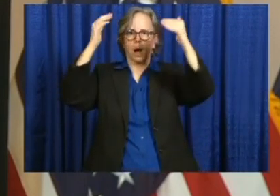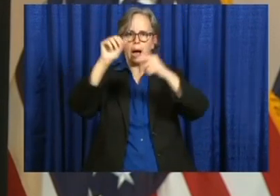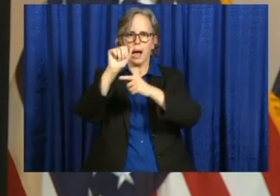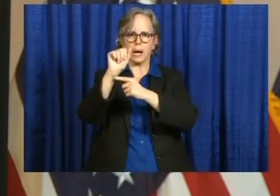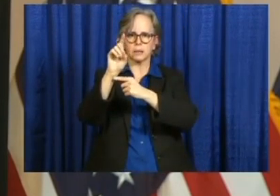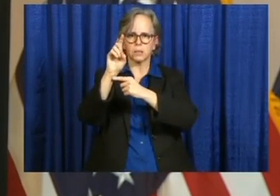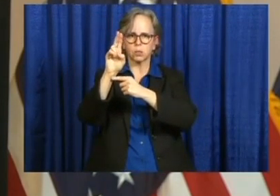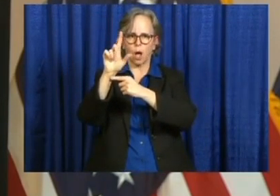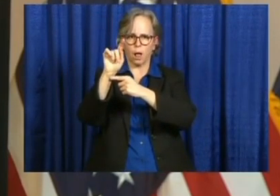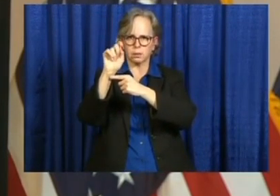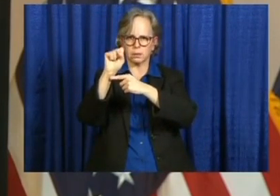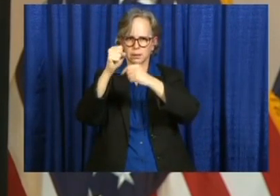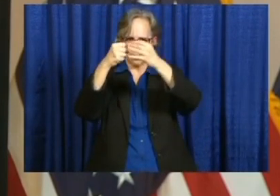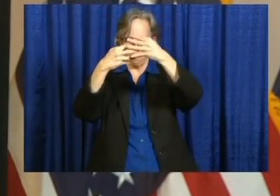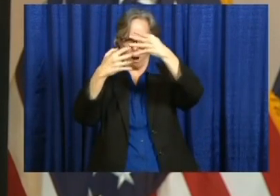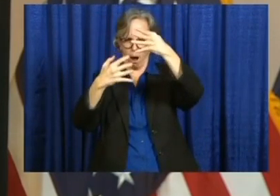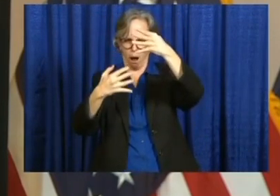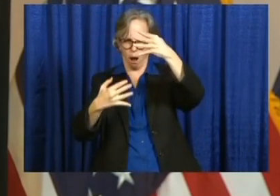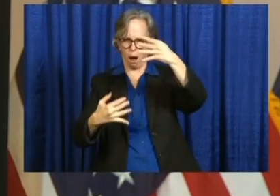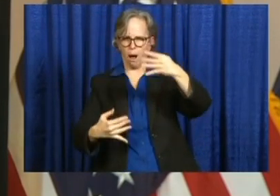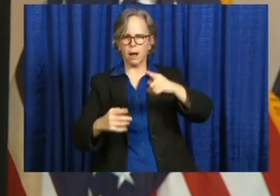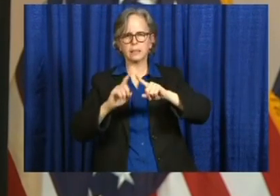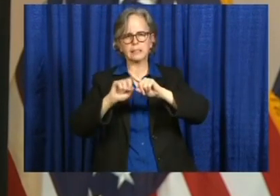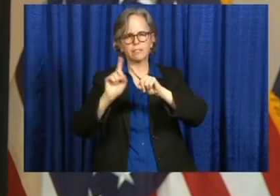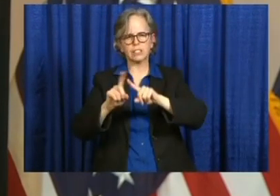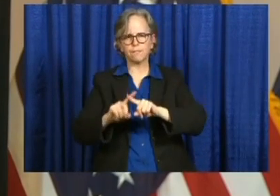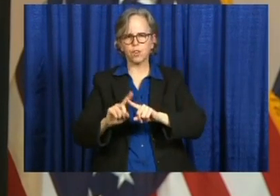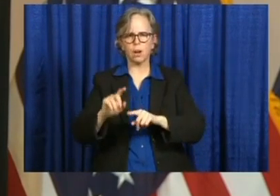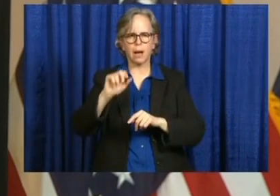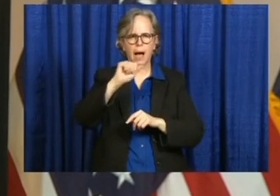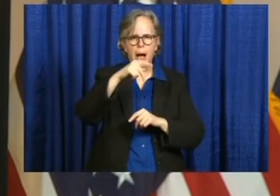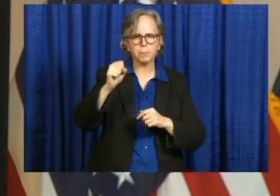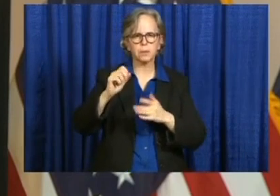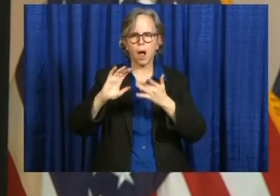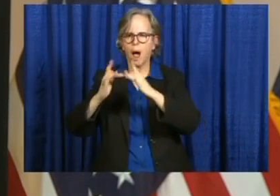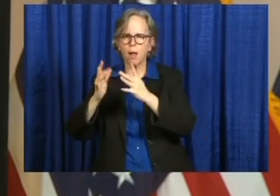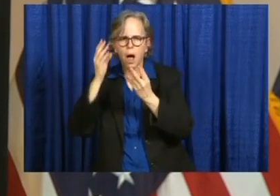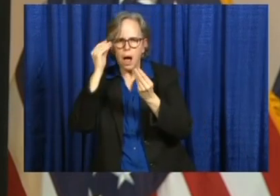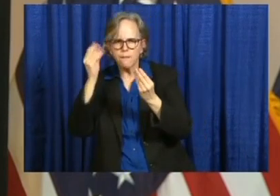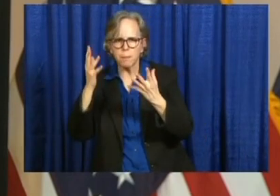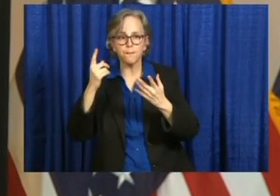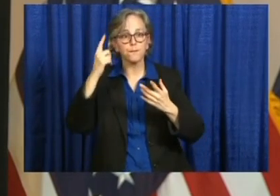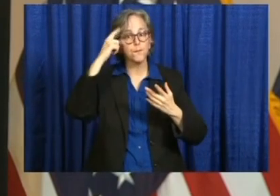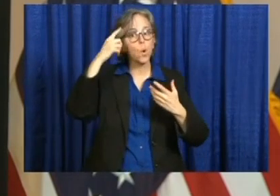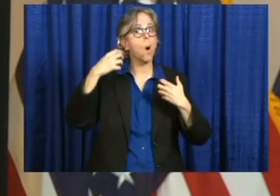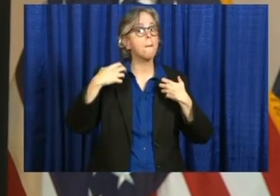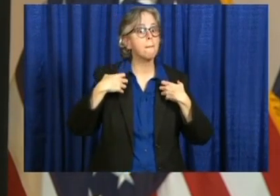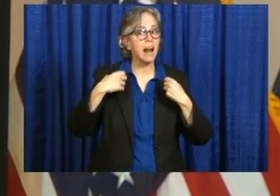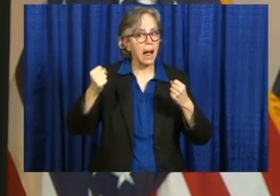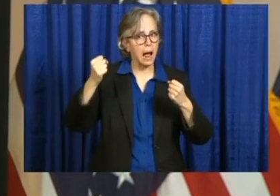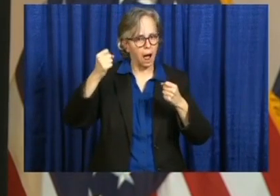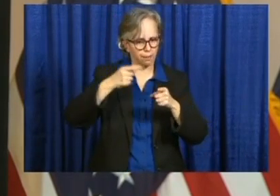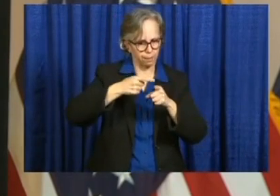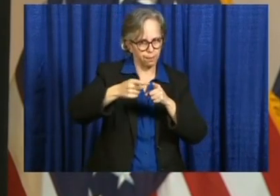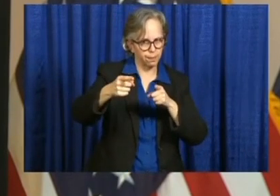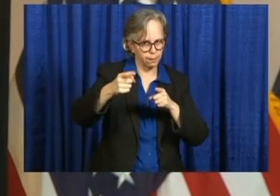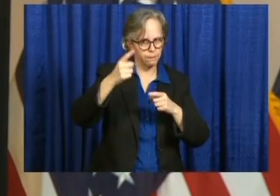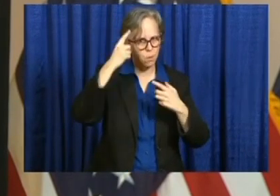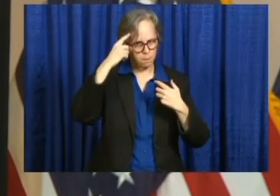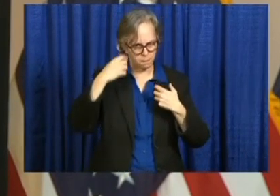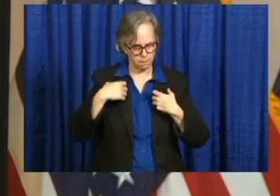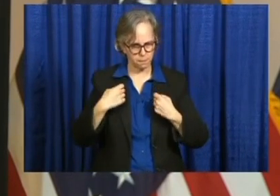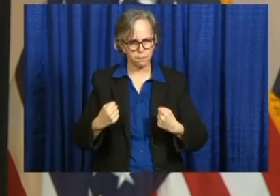that you can use to support your mental health and addiction recovery too. And finally, I'd like to just close